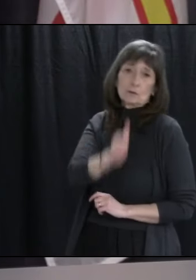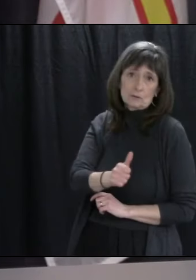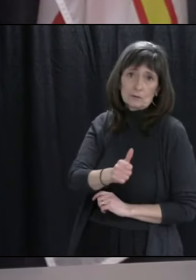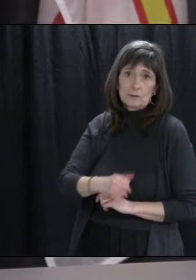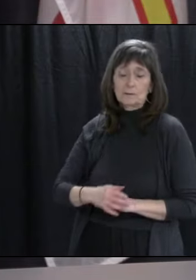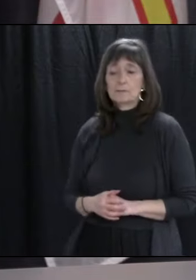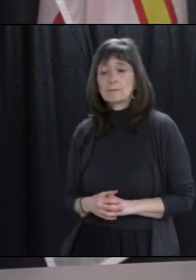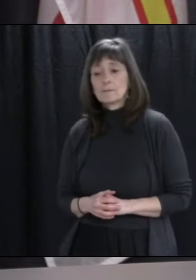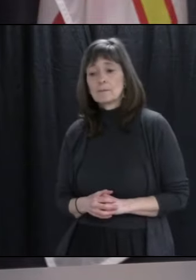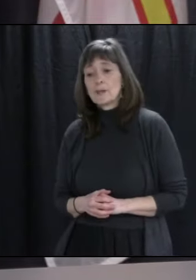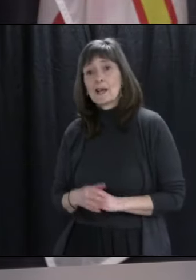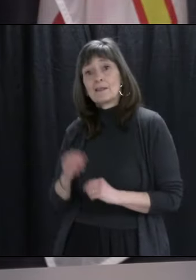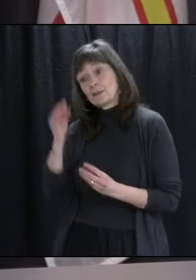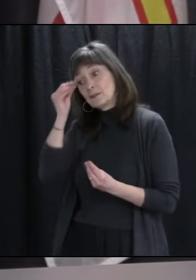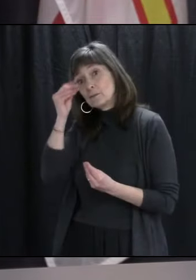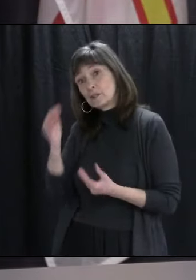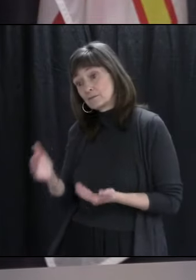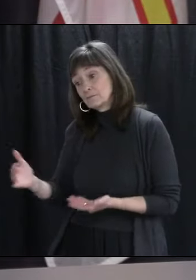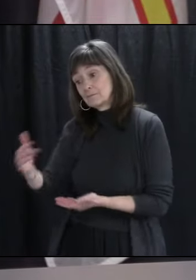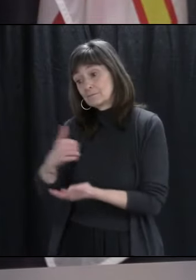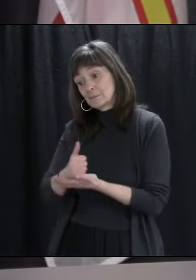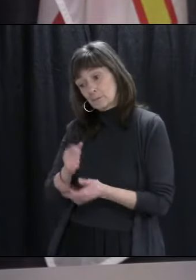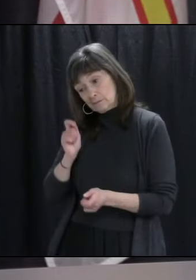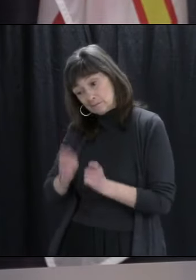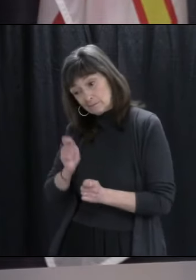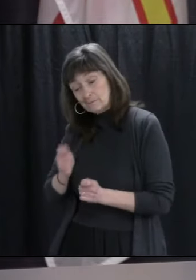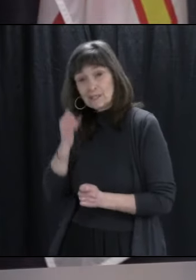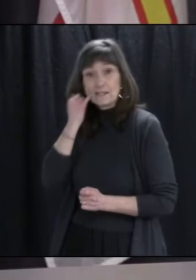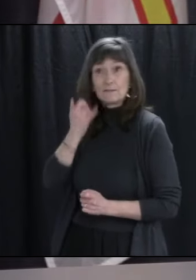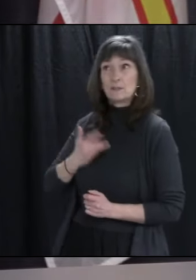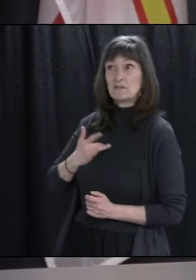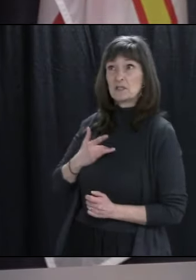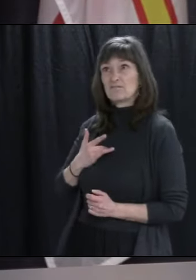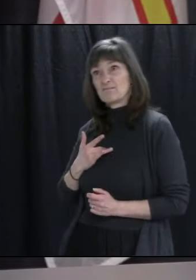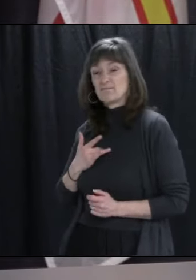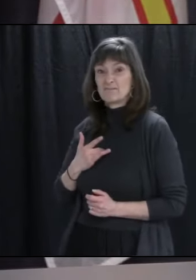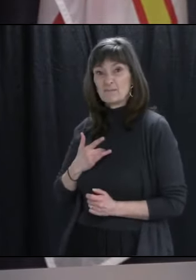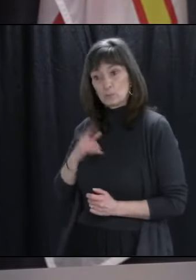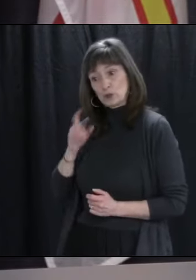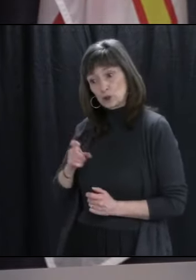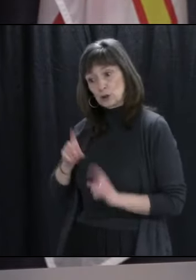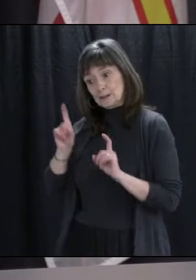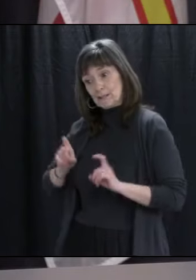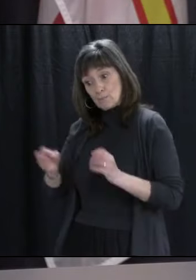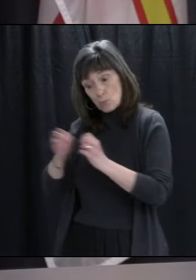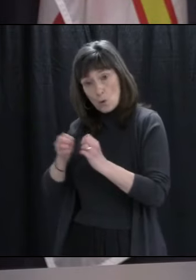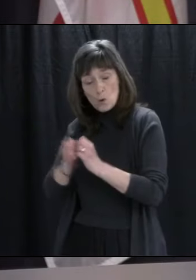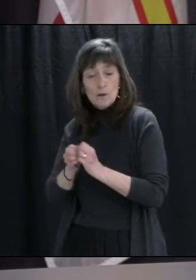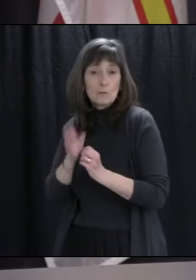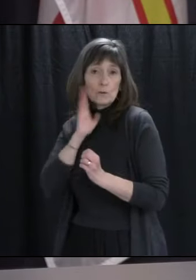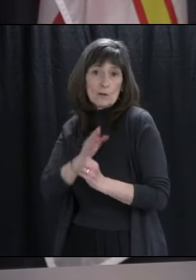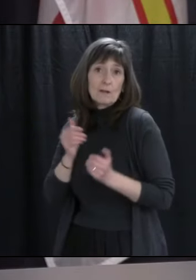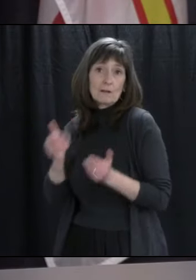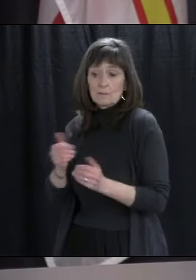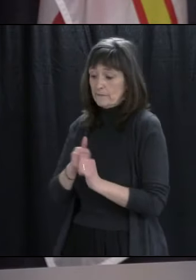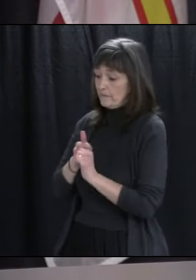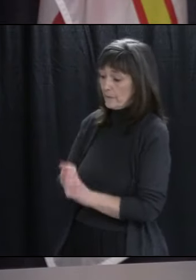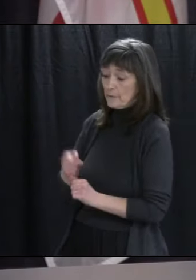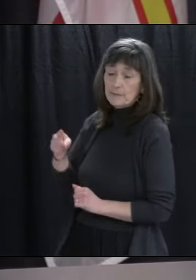are analyzing that data on a daily basis, and if at some point we decide that that's where we have to go, then we will do that.